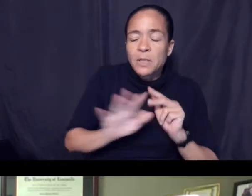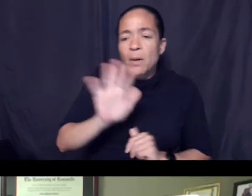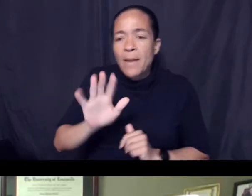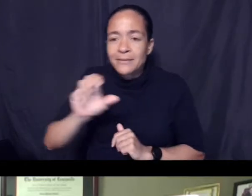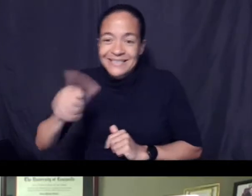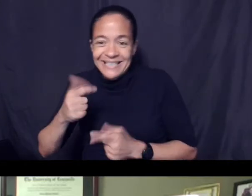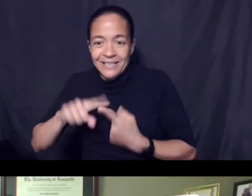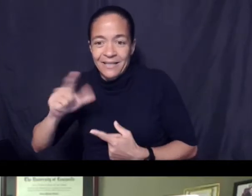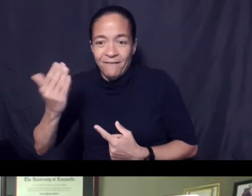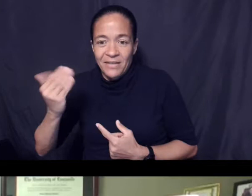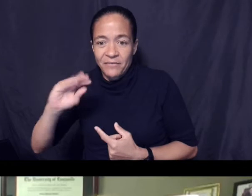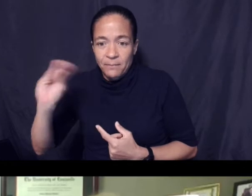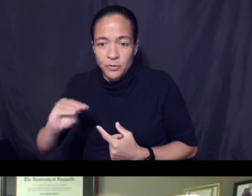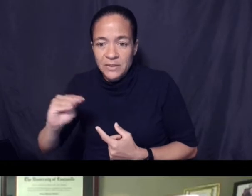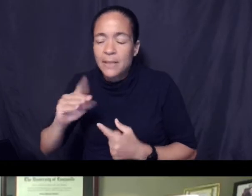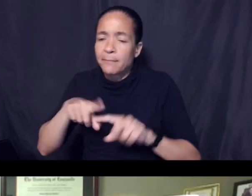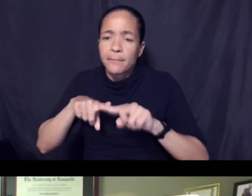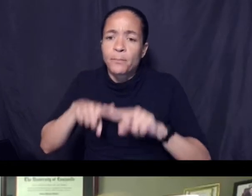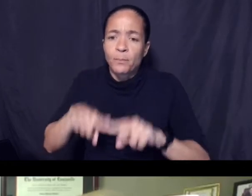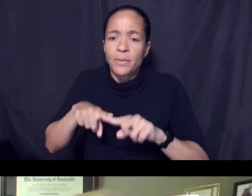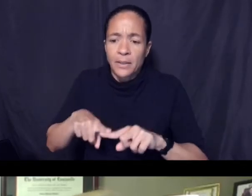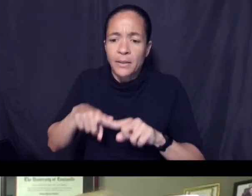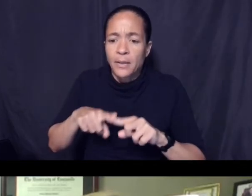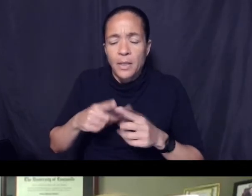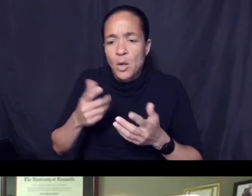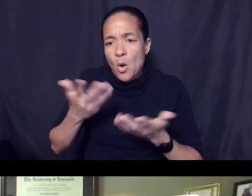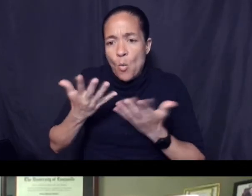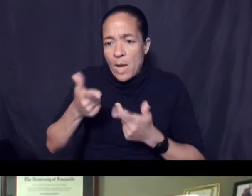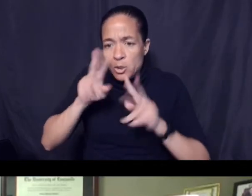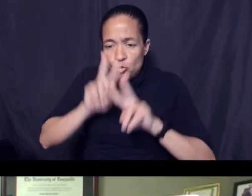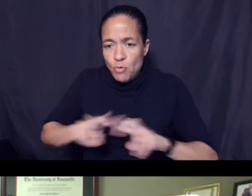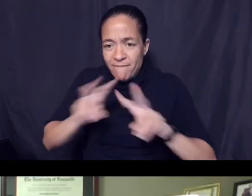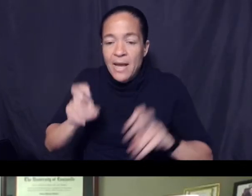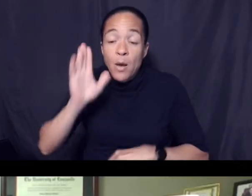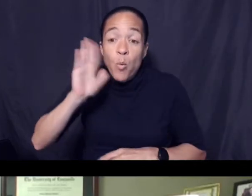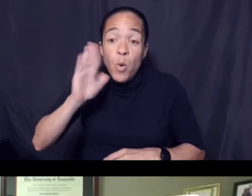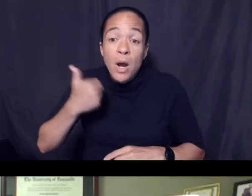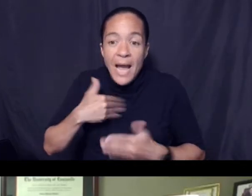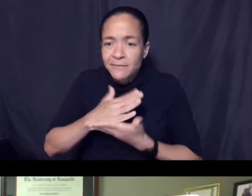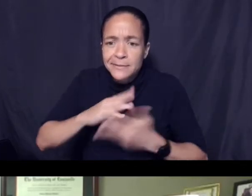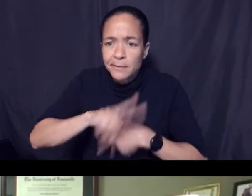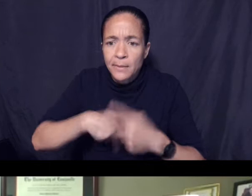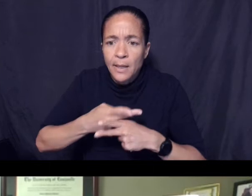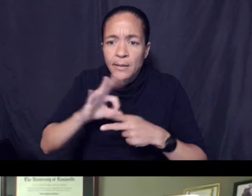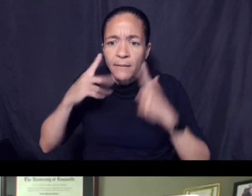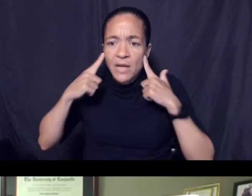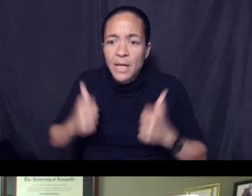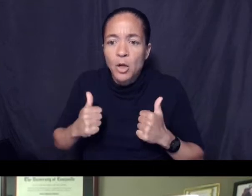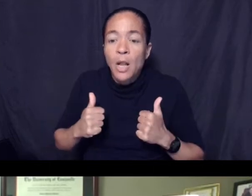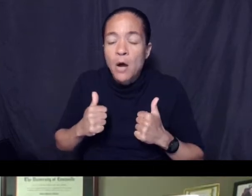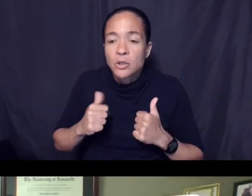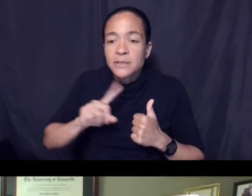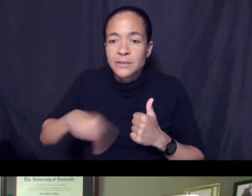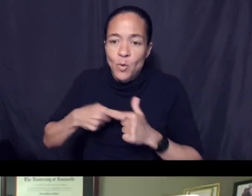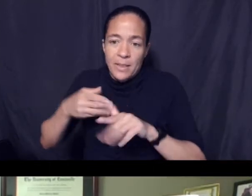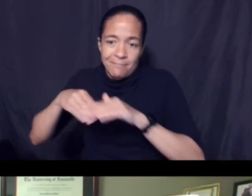10 to 15%, depending on the data series that you evaluate, will have some hearing loss associated with CMV by the time